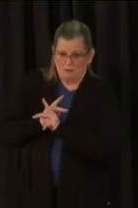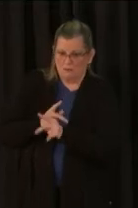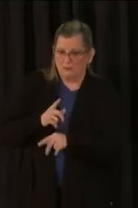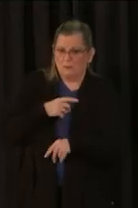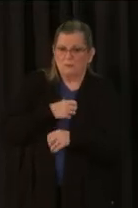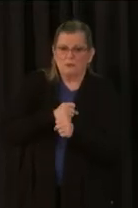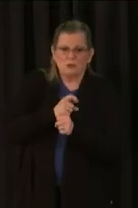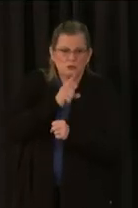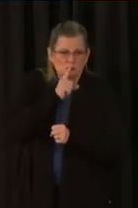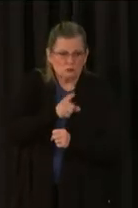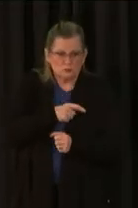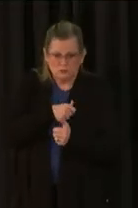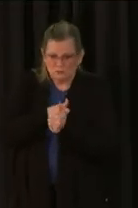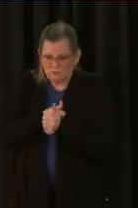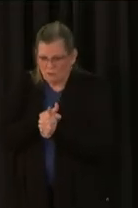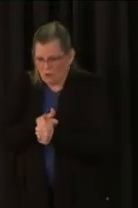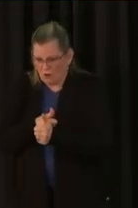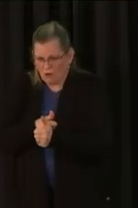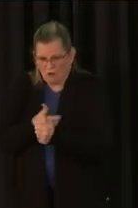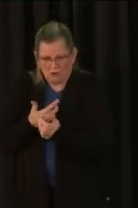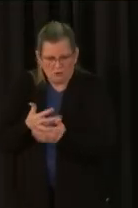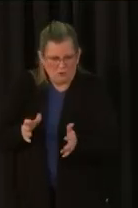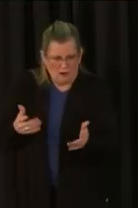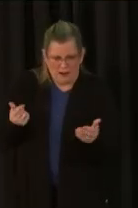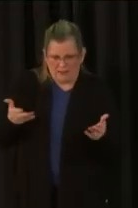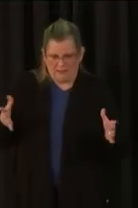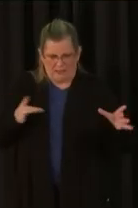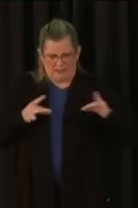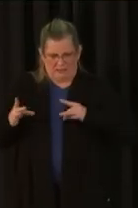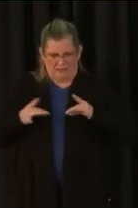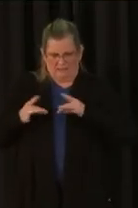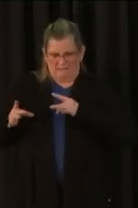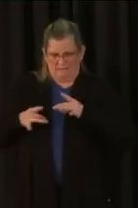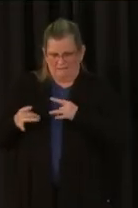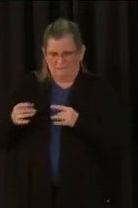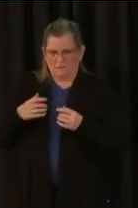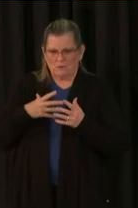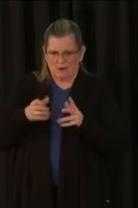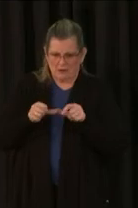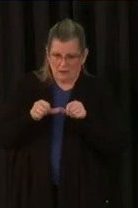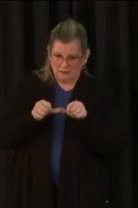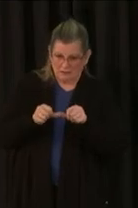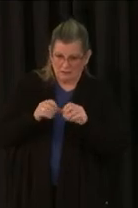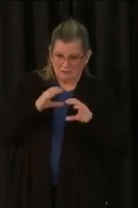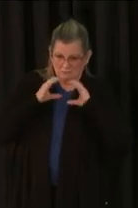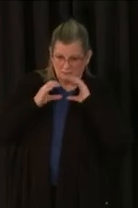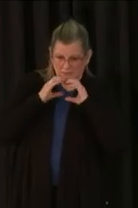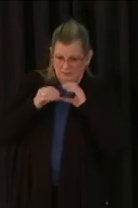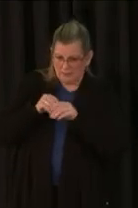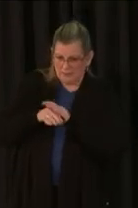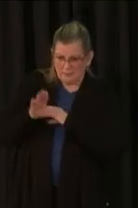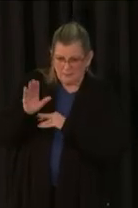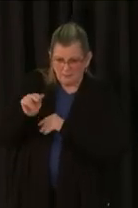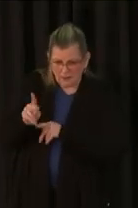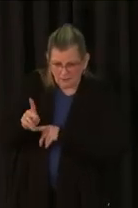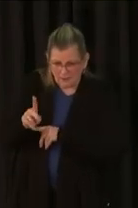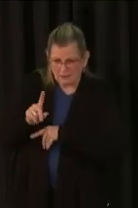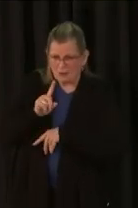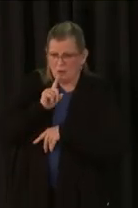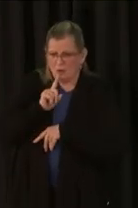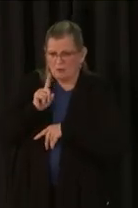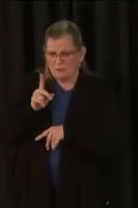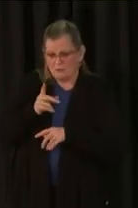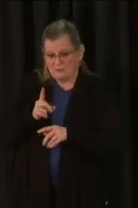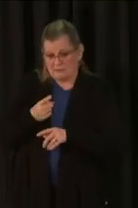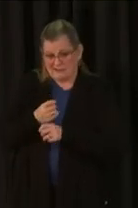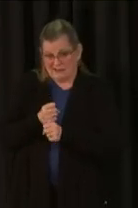we were, that we were going to receive it, we were in constant communication with our bank, not only about getting the PPP, but then